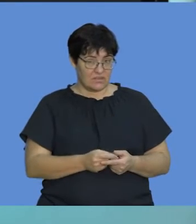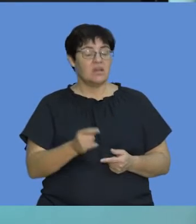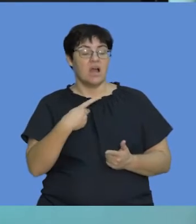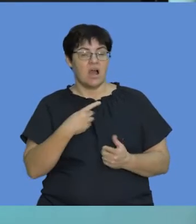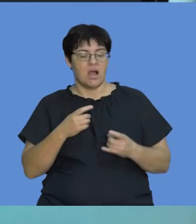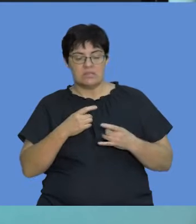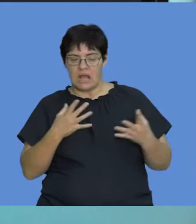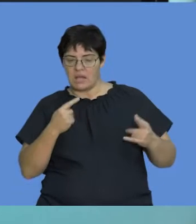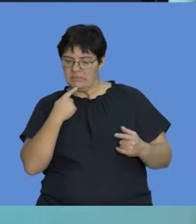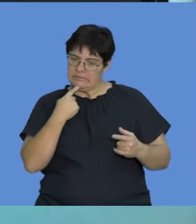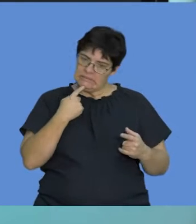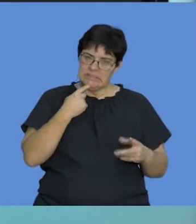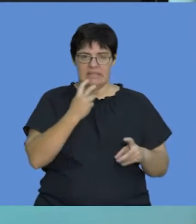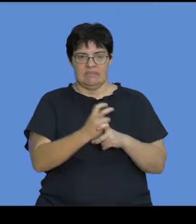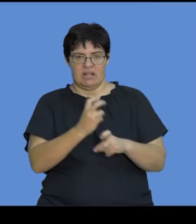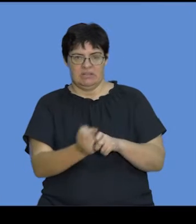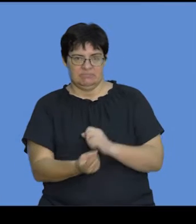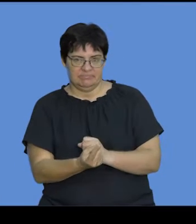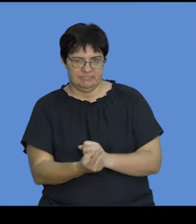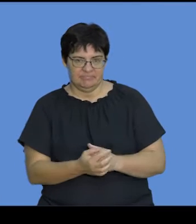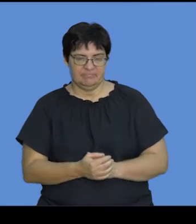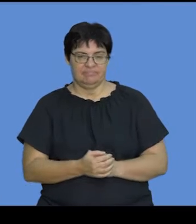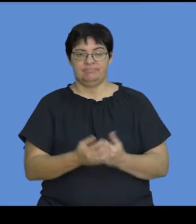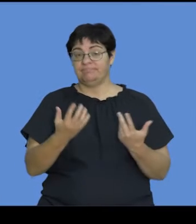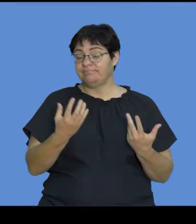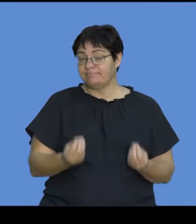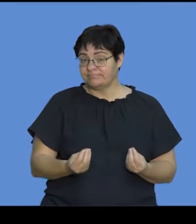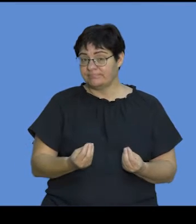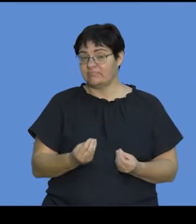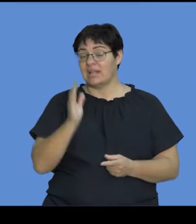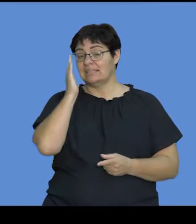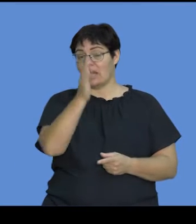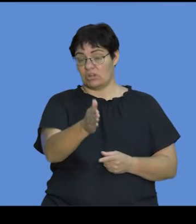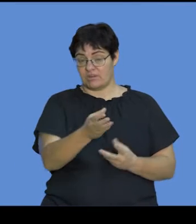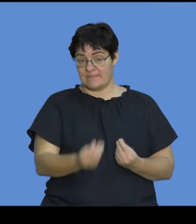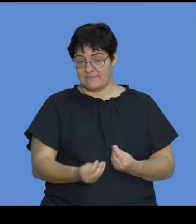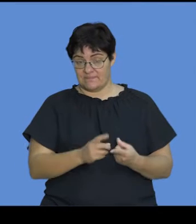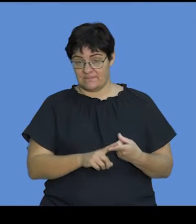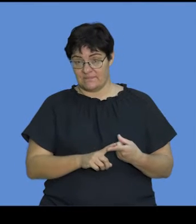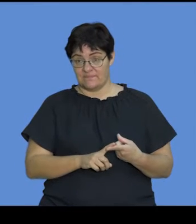it starts to get a little hazy, okay? It has to have direction.